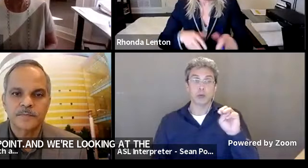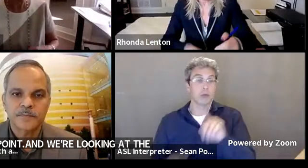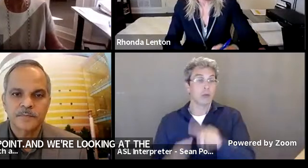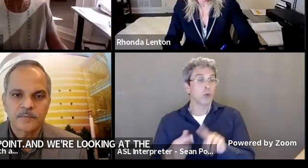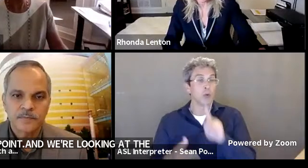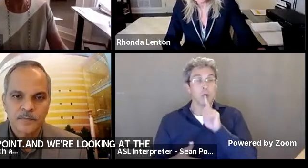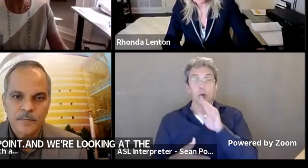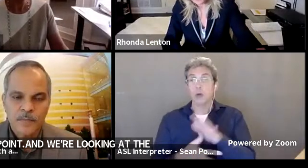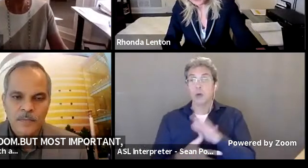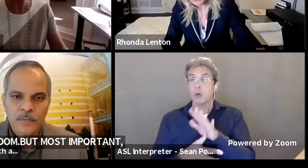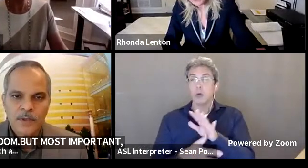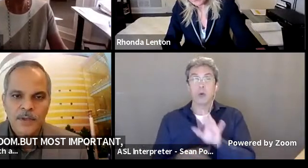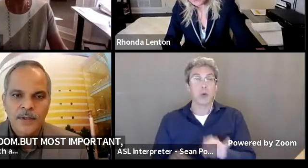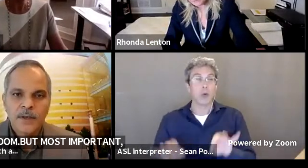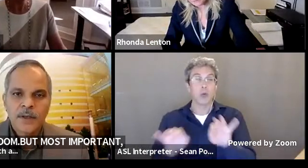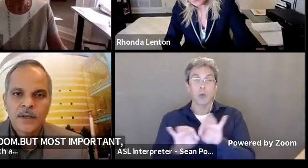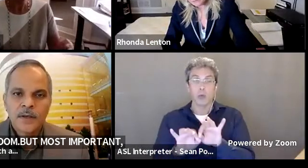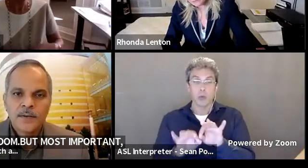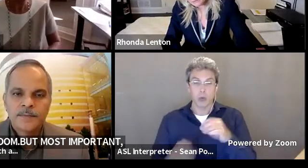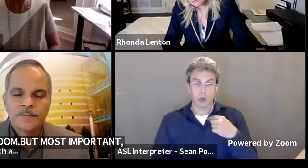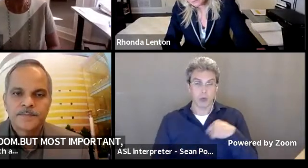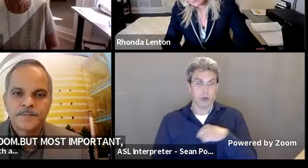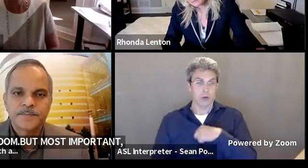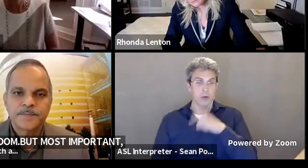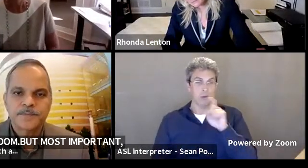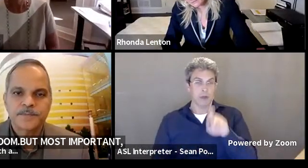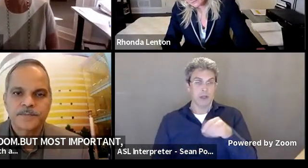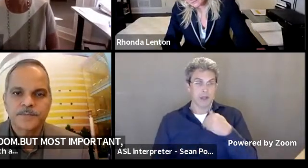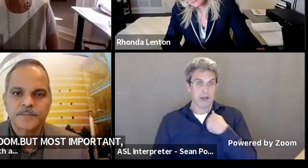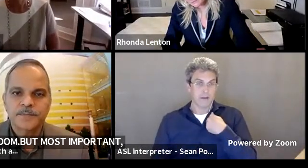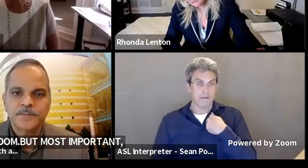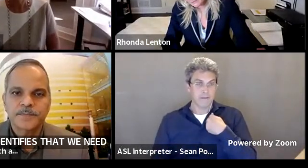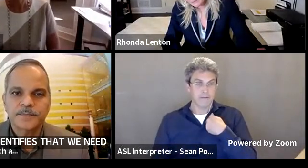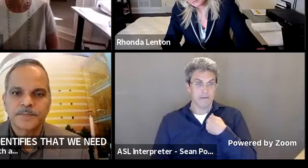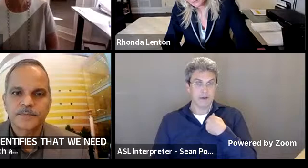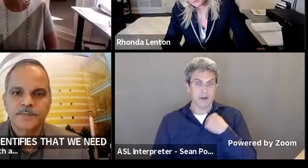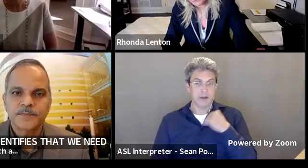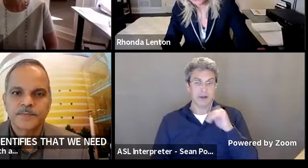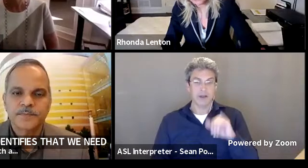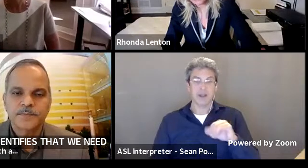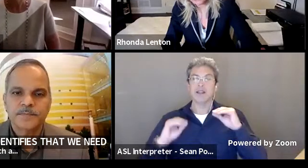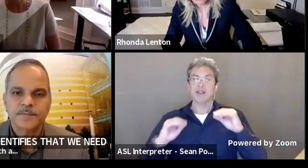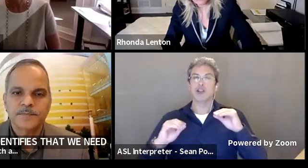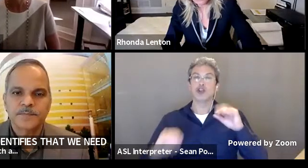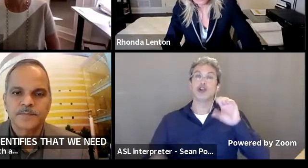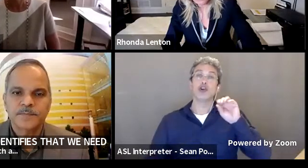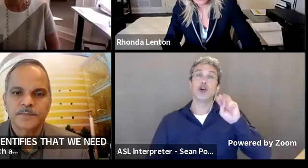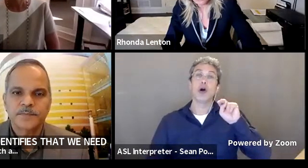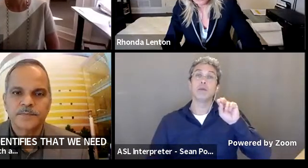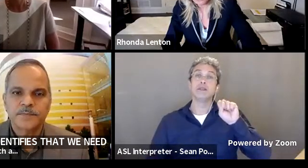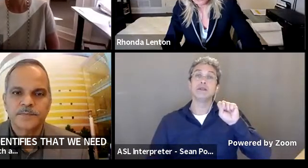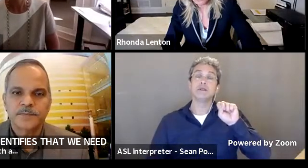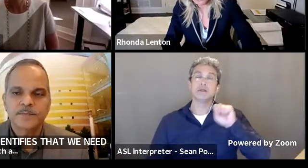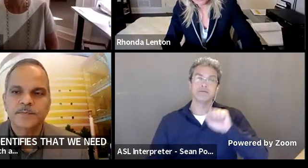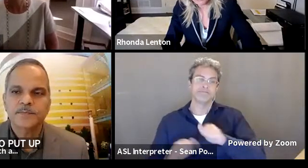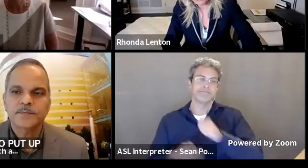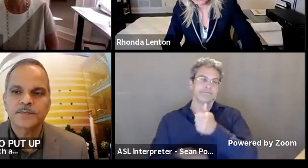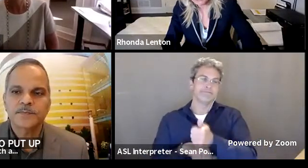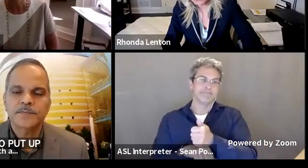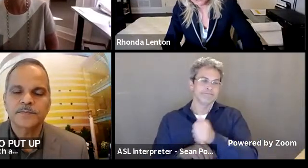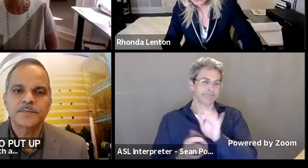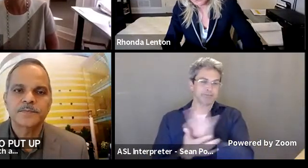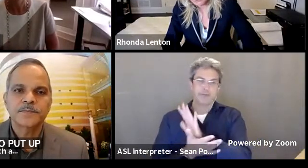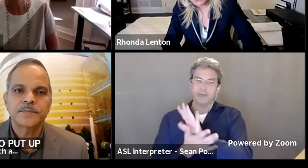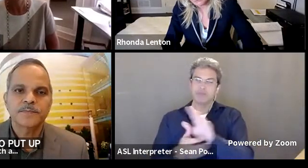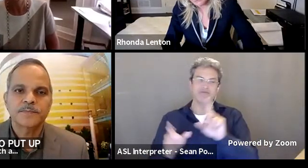put up a paper with the teaching commons that helps faculty know all the ways they can do